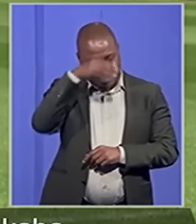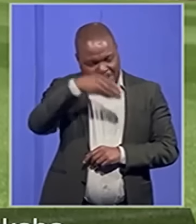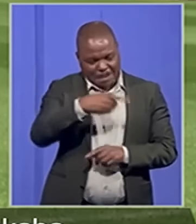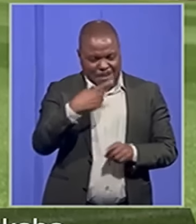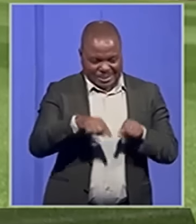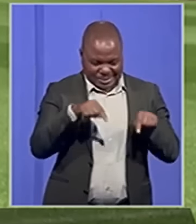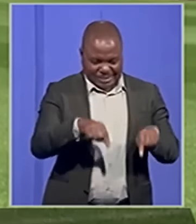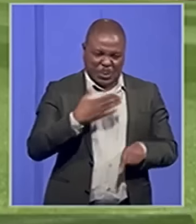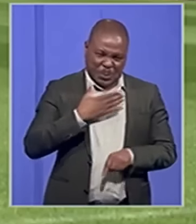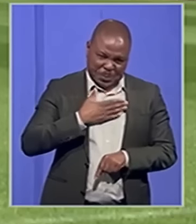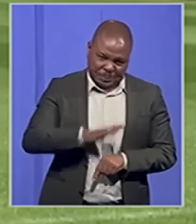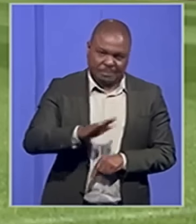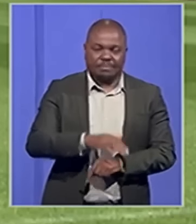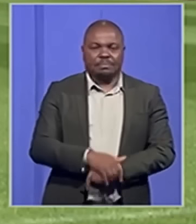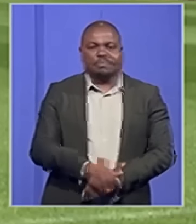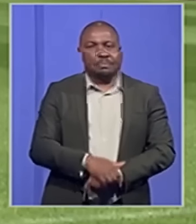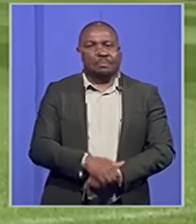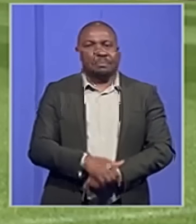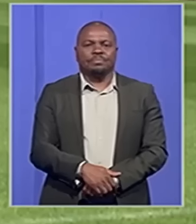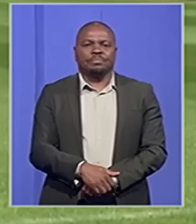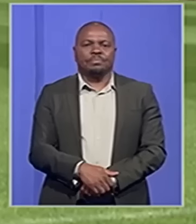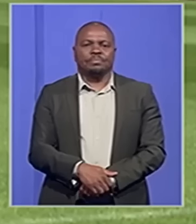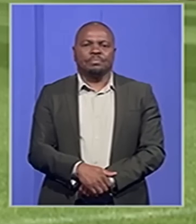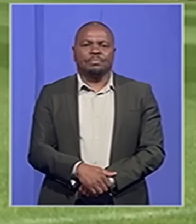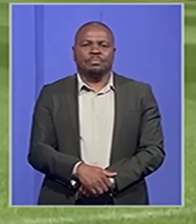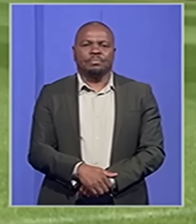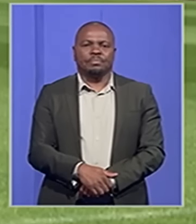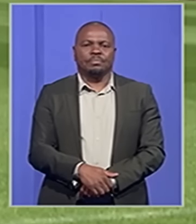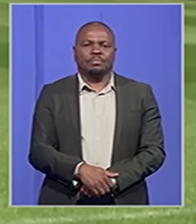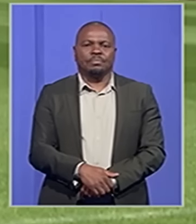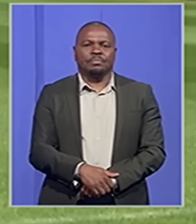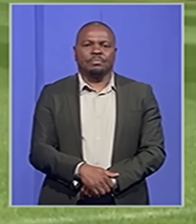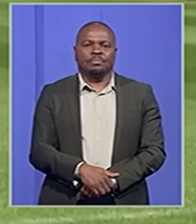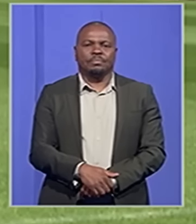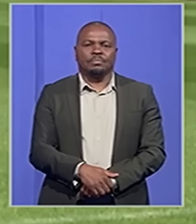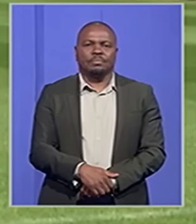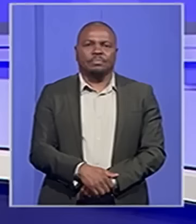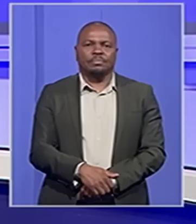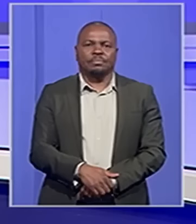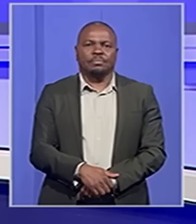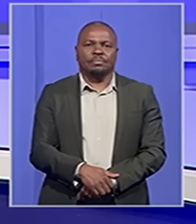lona le. Nna ke Koketšo Motau, taba tša SABC Polokwane.